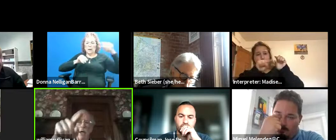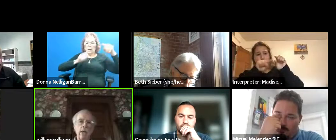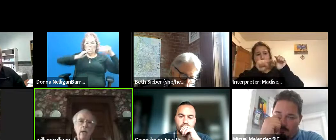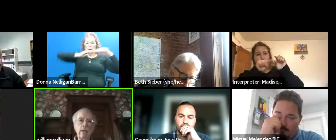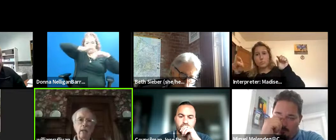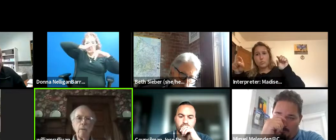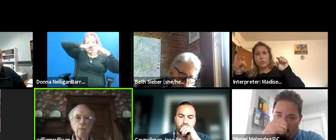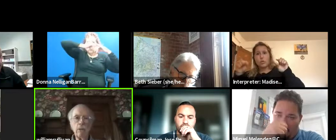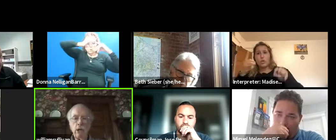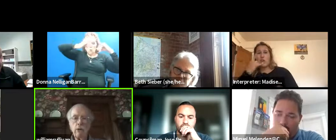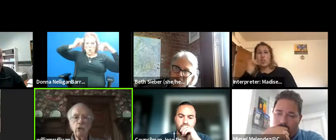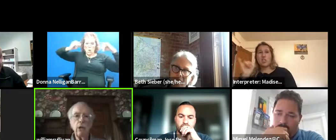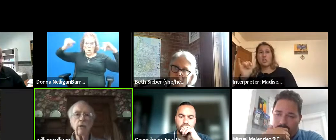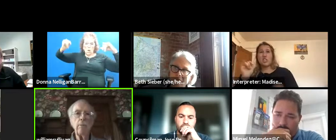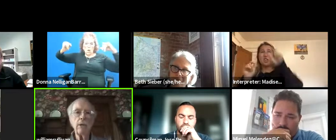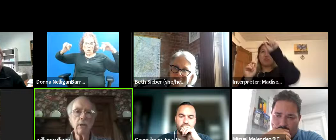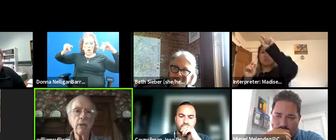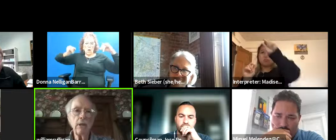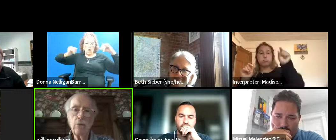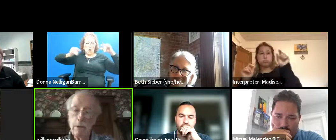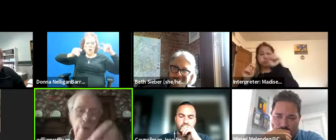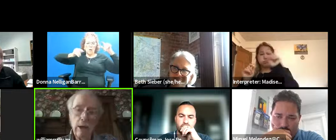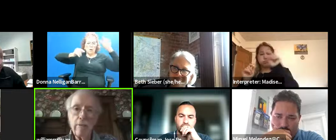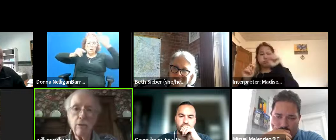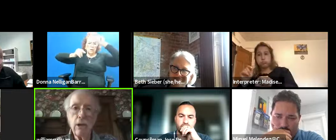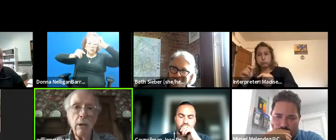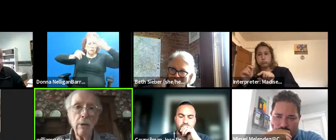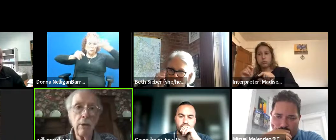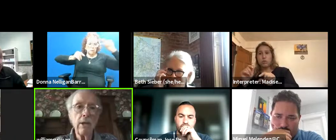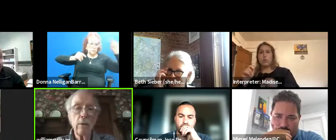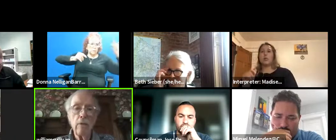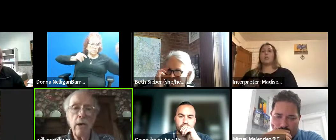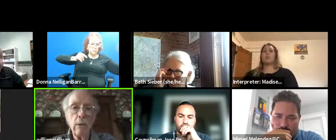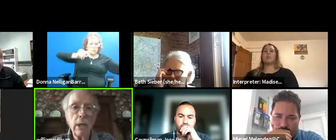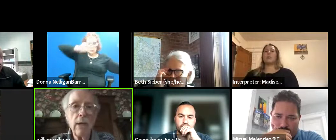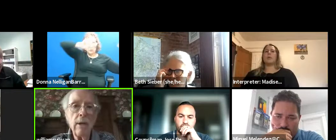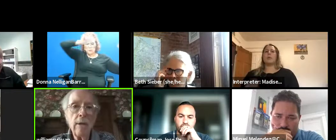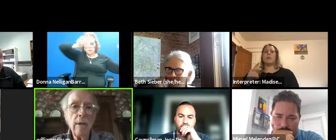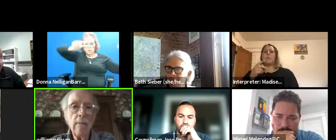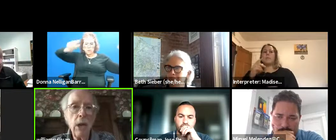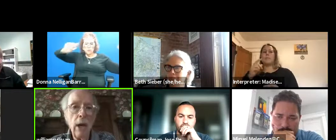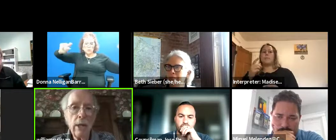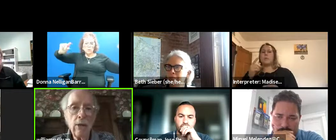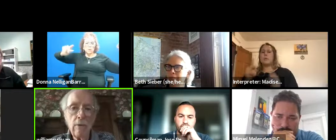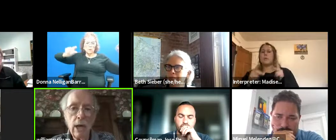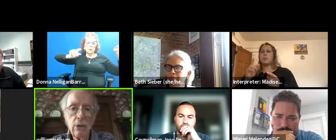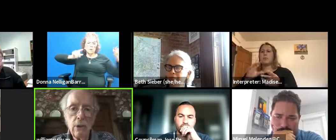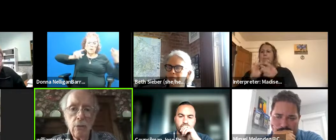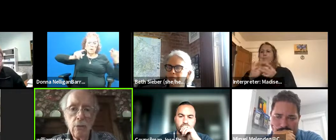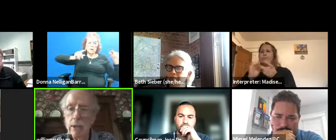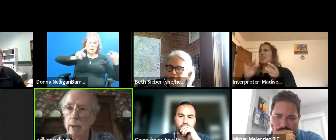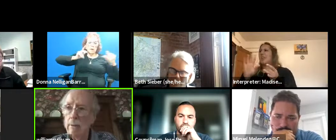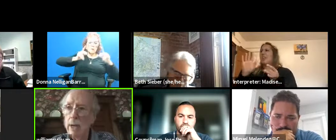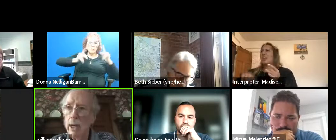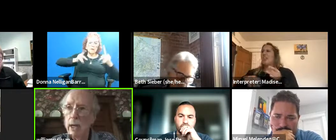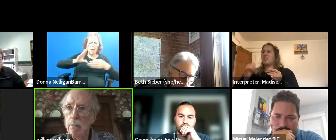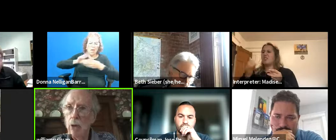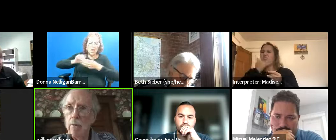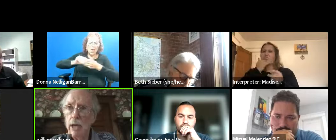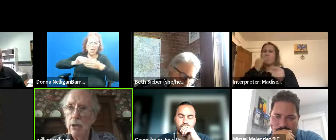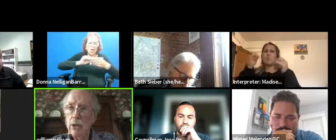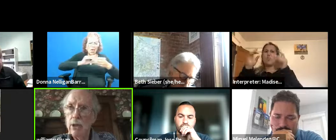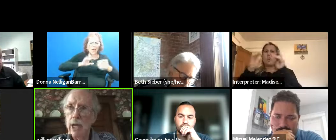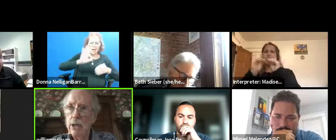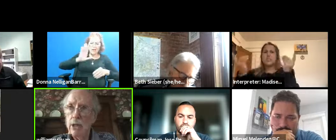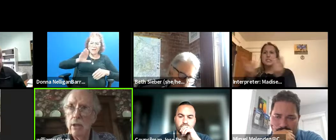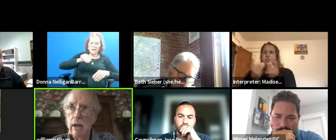jog that people say, oh, you're gerrymandering the district. No, we're not gerrymandering anything. We're following the lines of an election district. And the Board